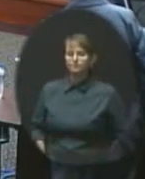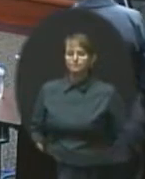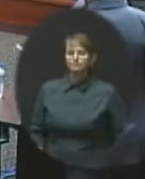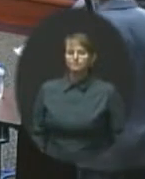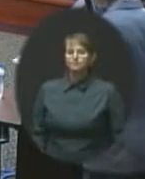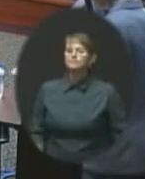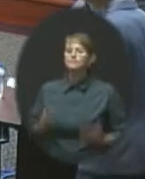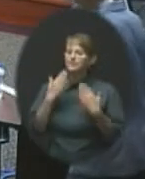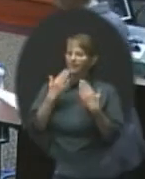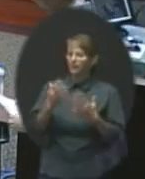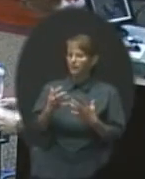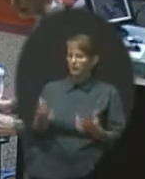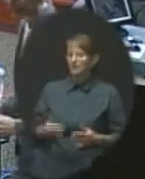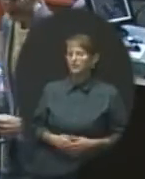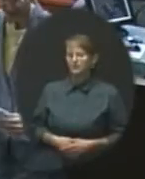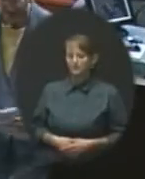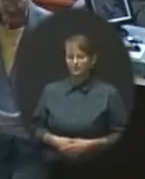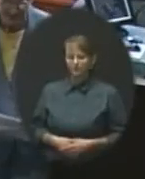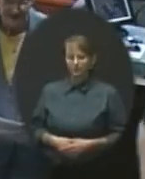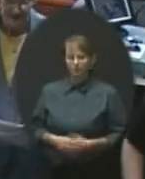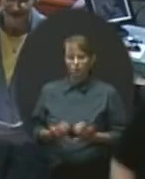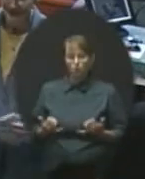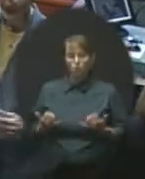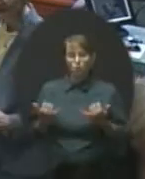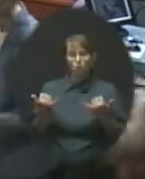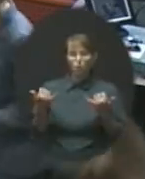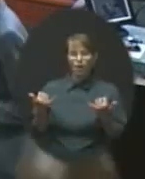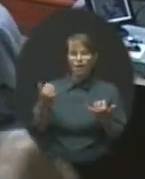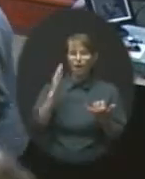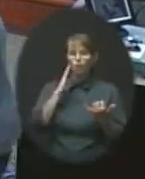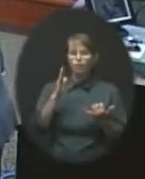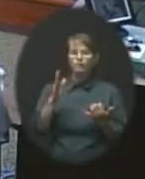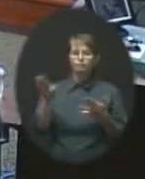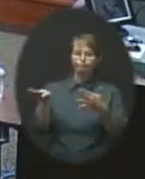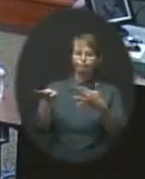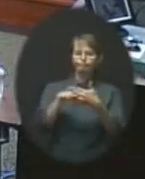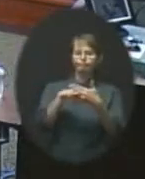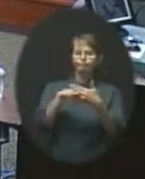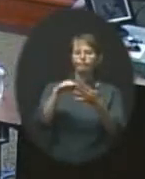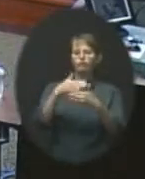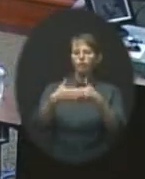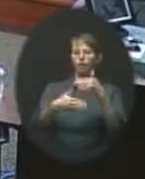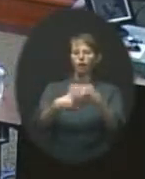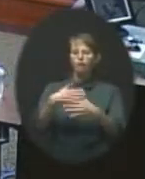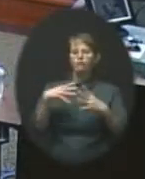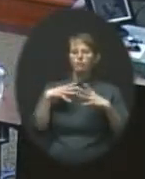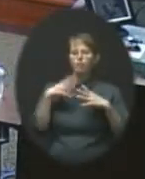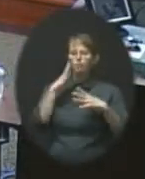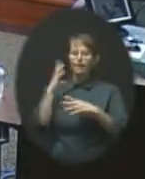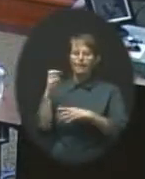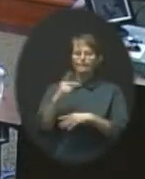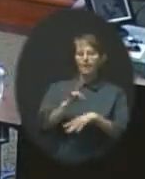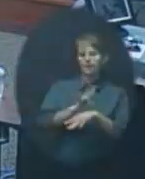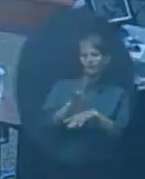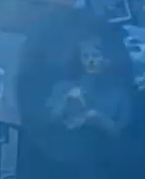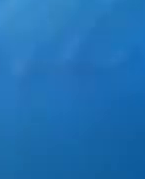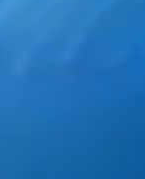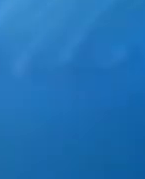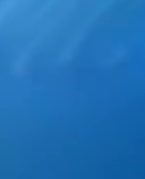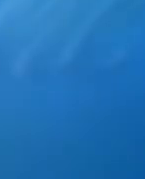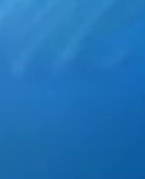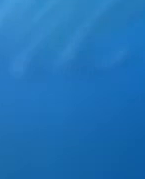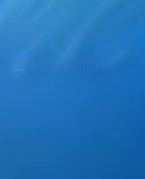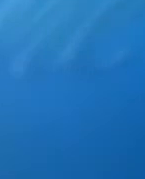Thank you very much. All right, at this point, we will adjourn for our comfort break and return at 7 p.m.